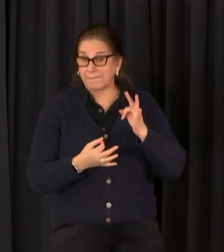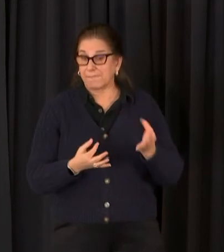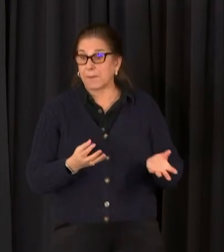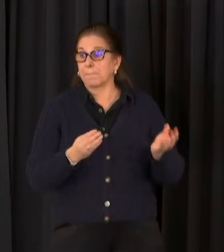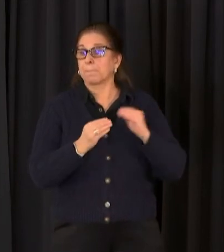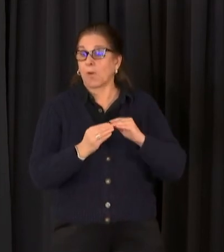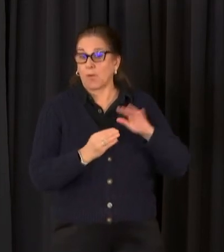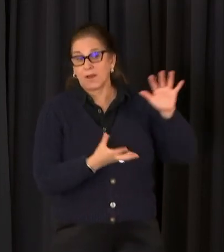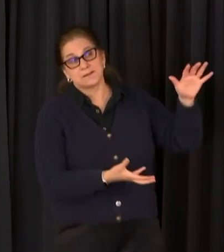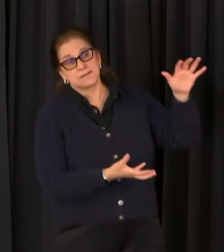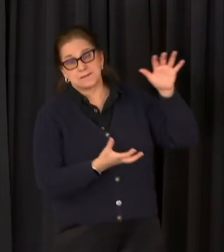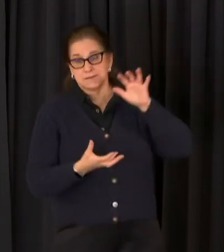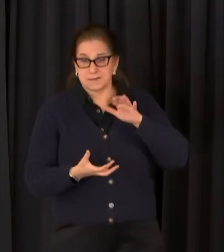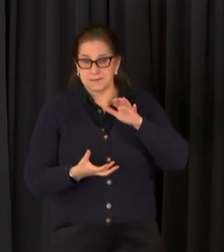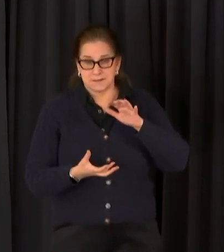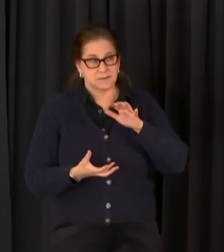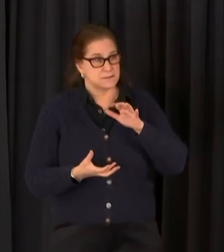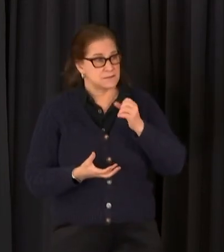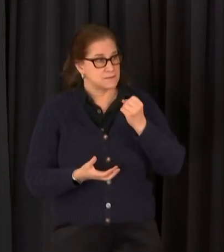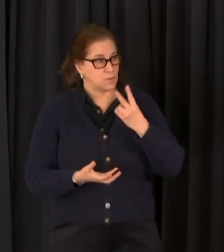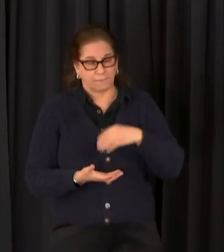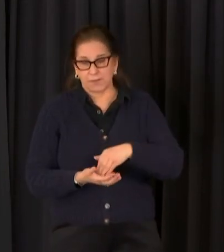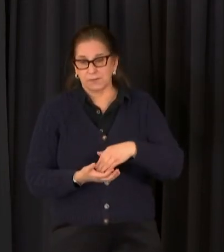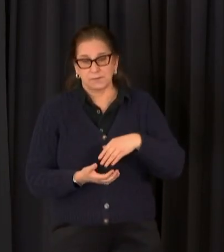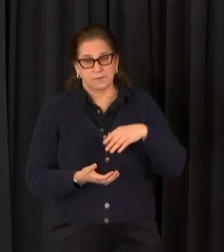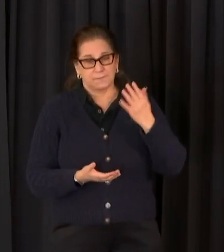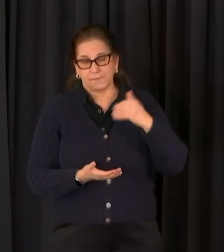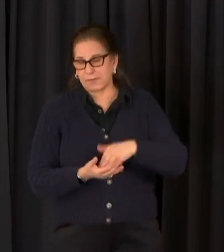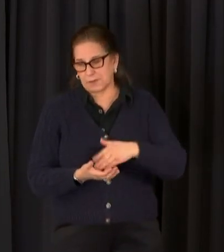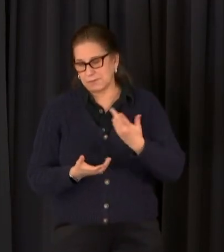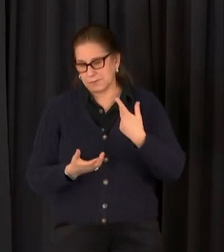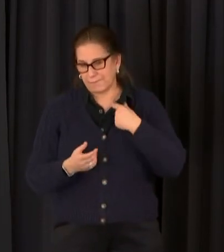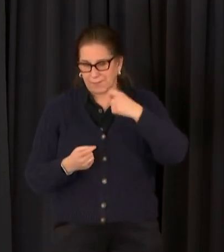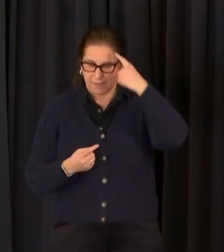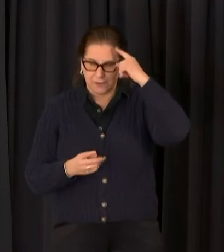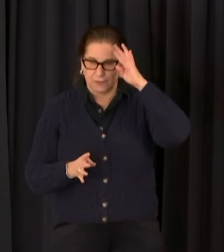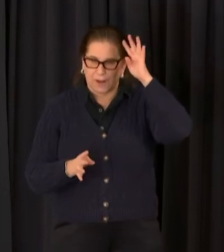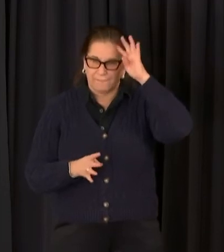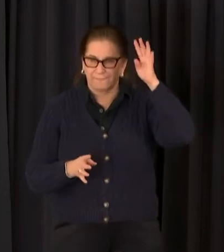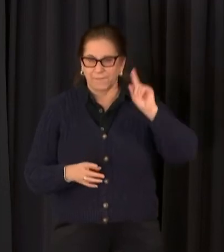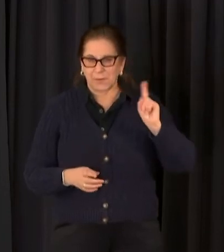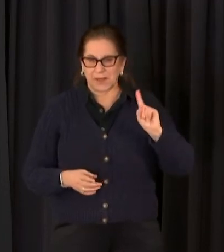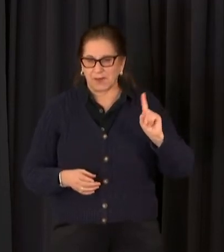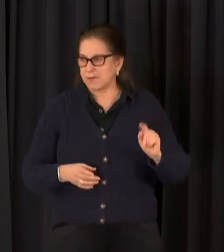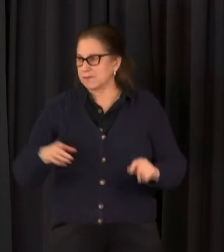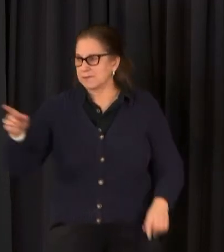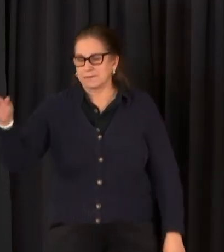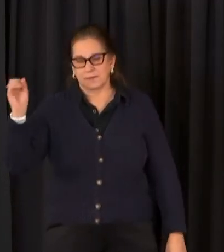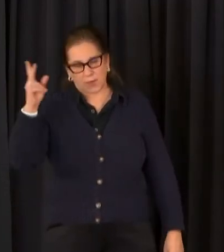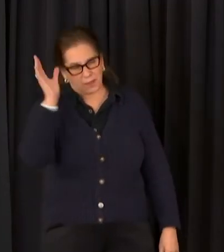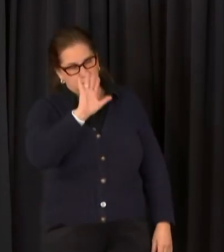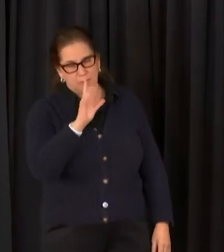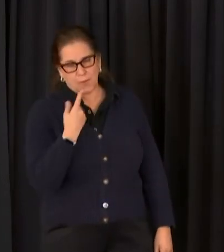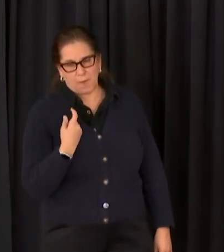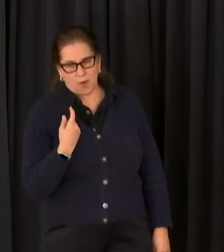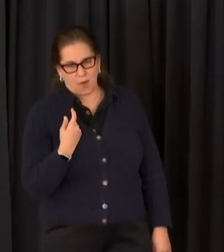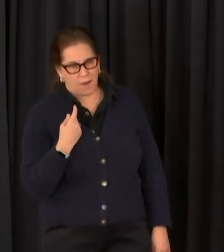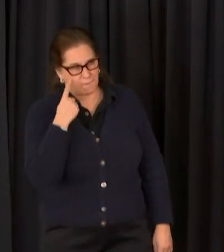thousands of doses on a weekly basis, it could make sense to do that. And one more for you, Dr. Nesbitt, if I